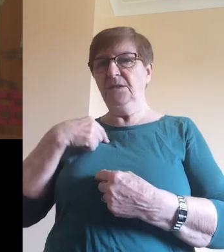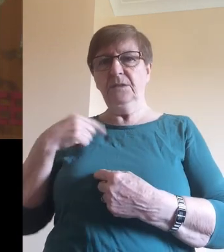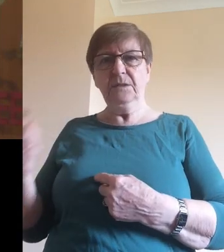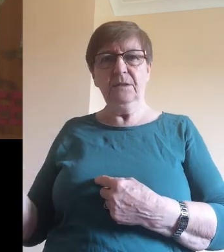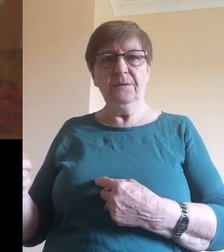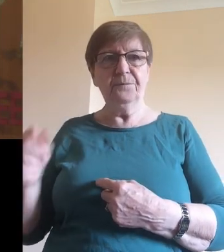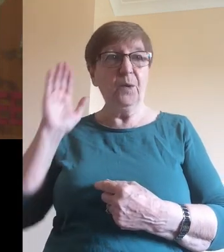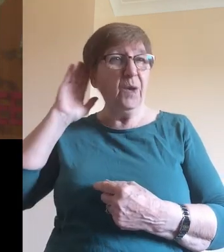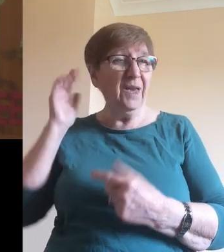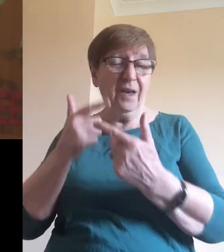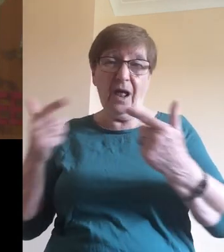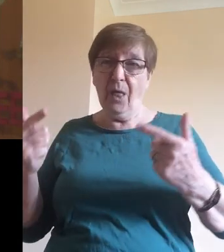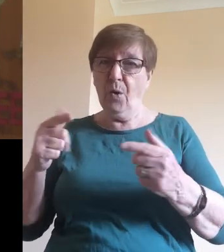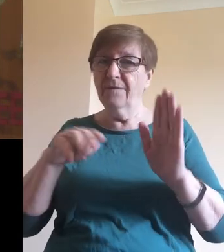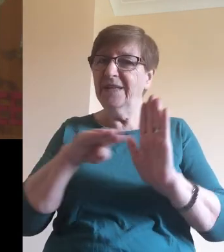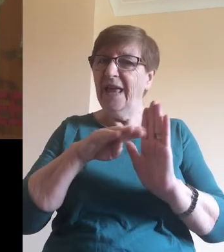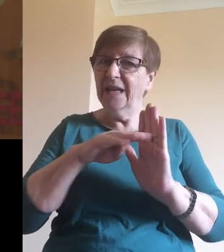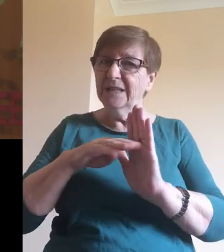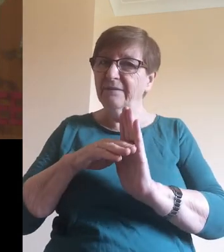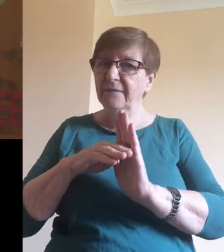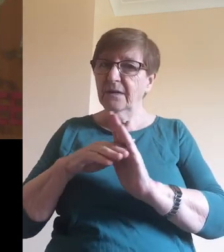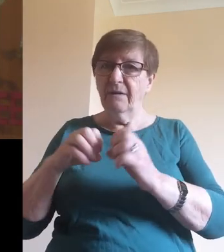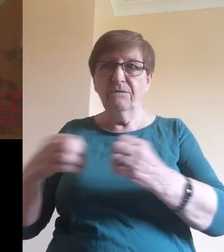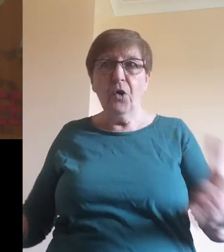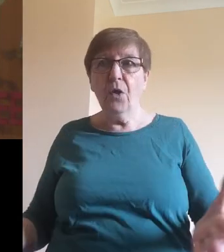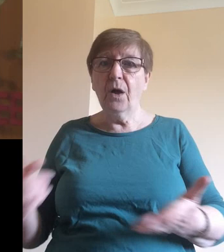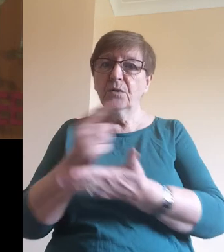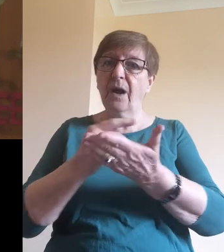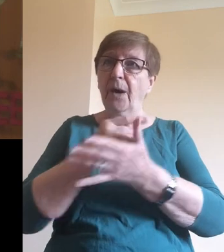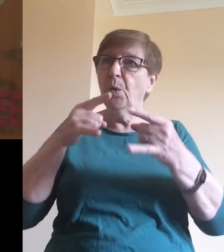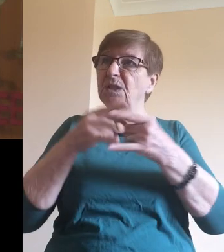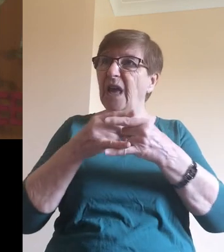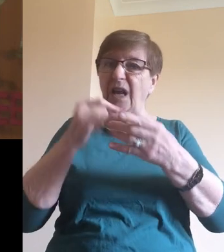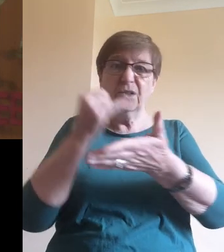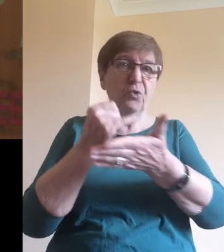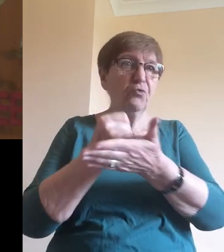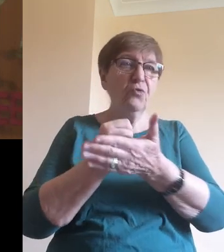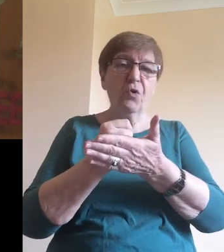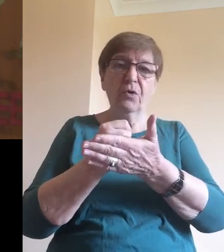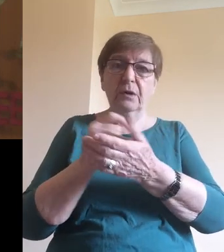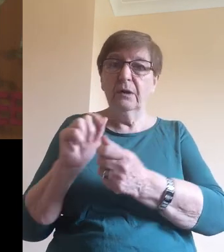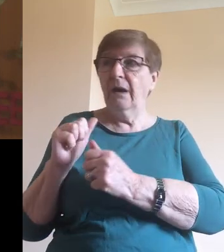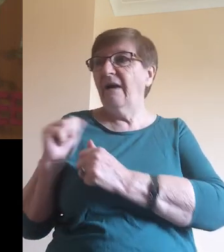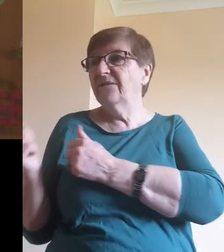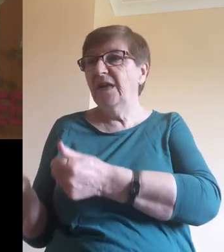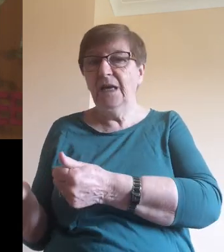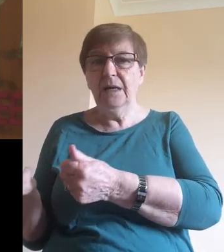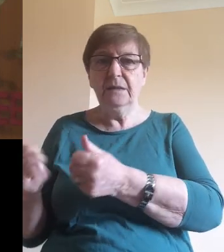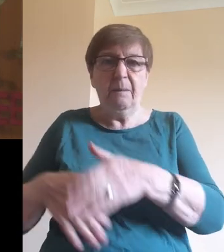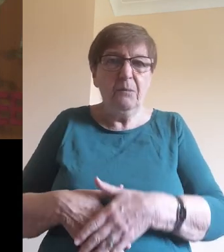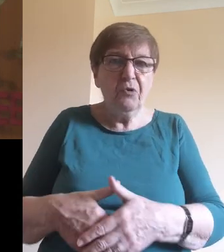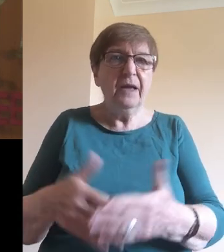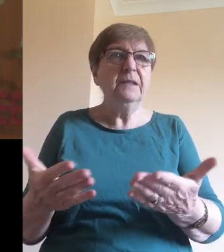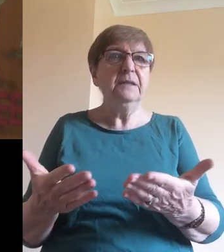We hear plenty of negative fallouts and consequences of sex gone wrong, of illicit affairs, unwanted pregnancies, disease,